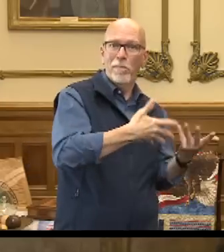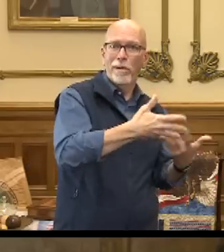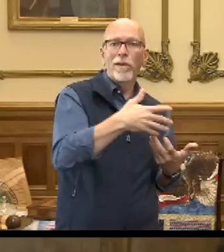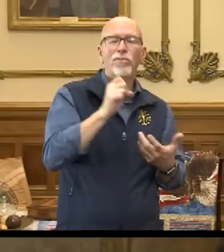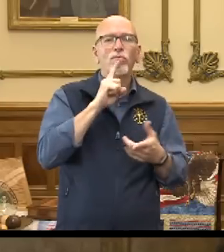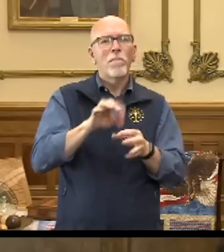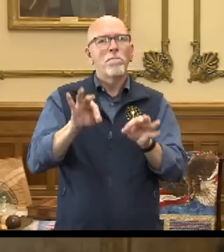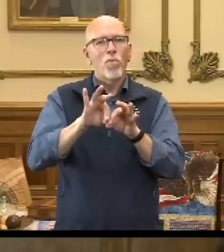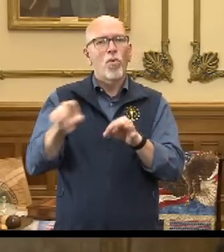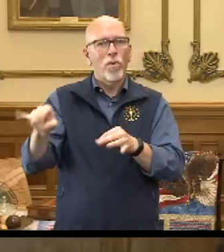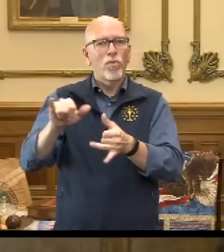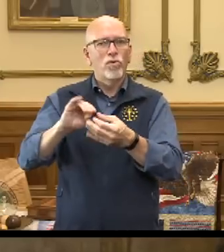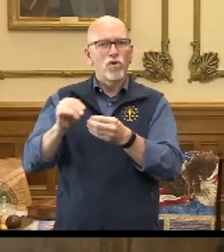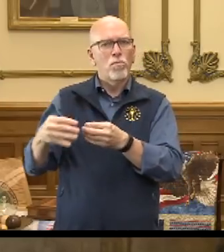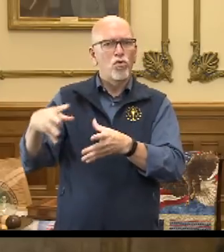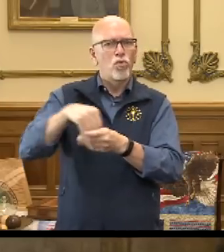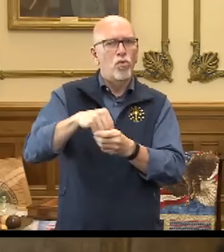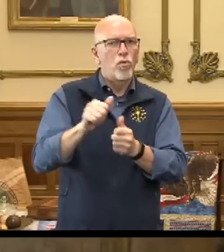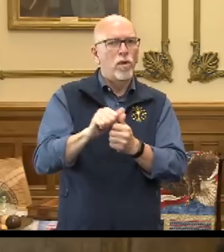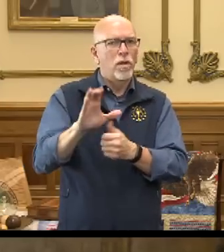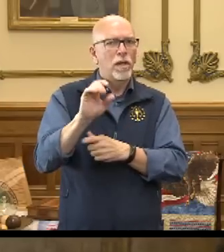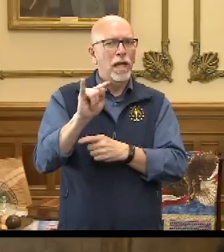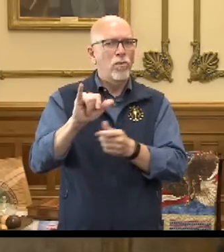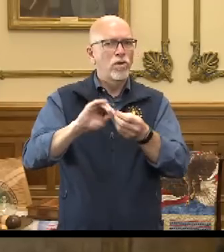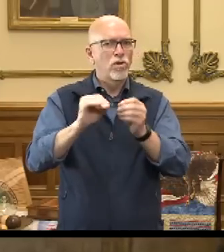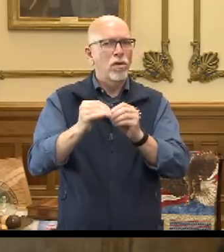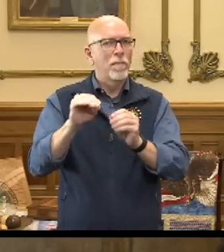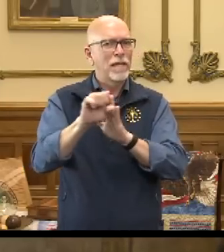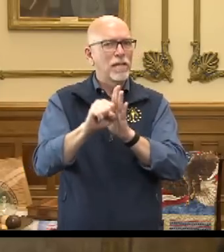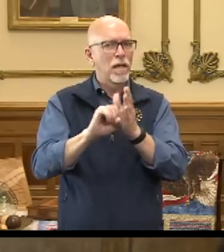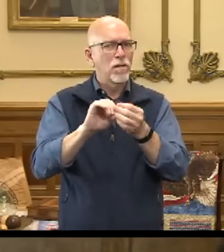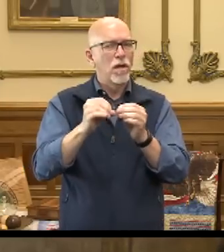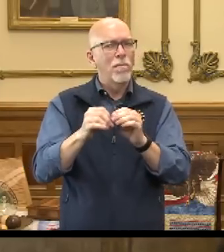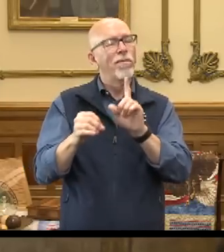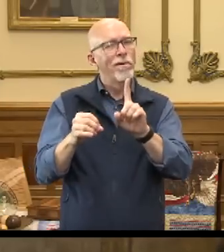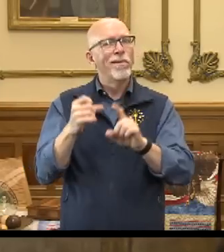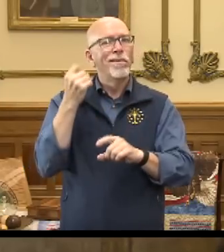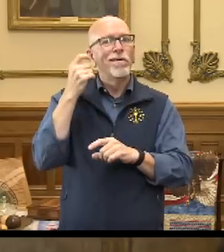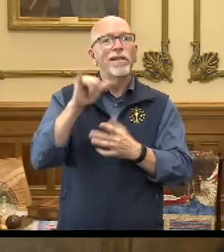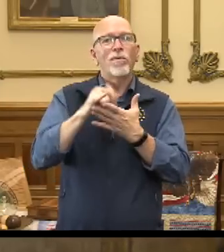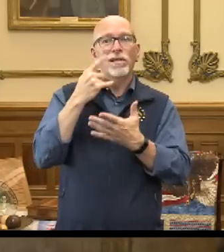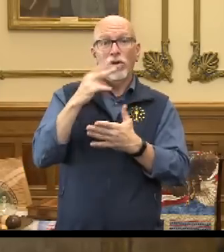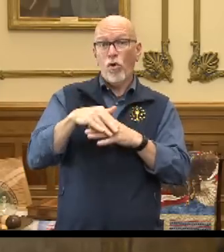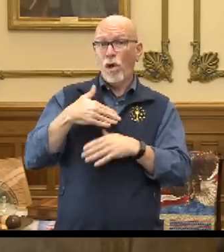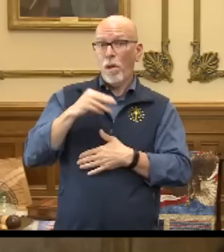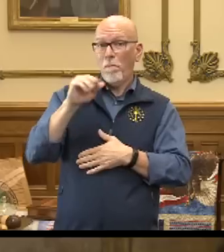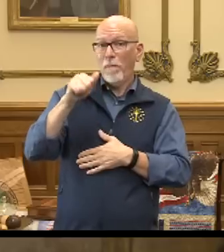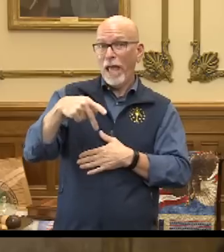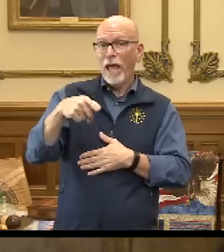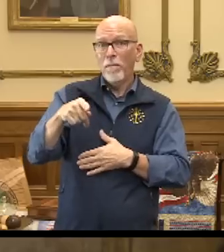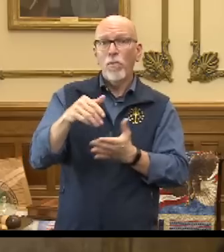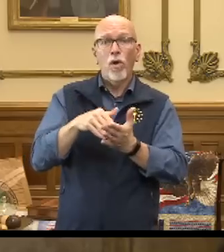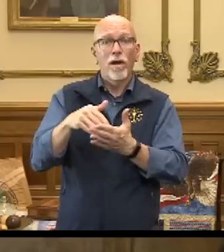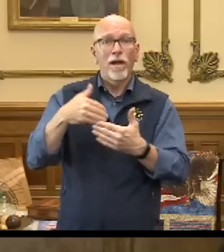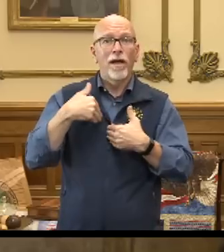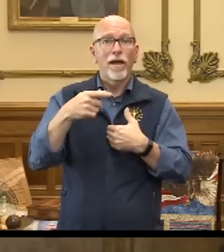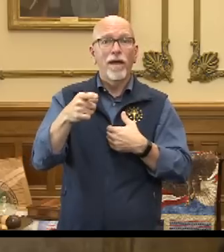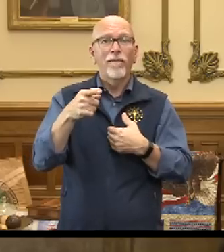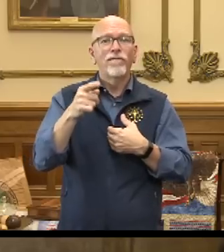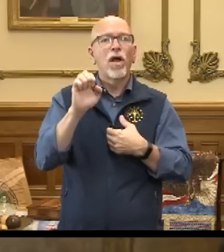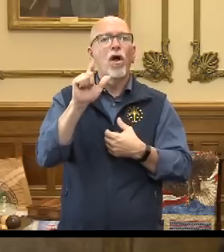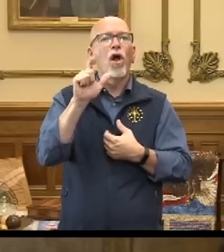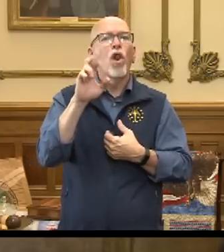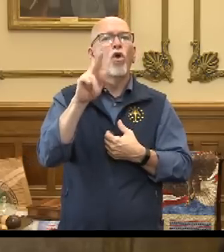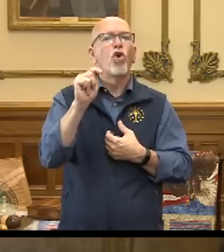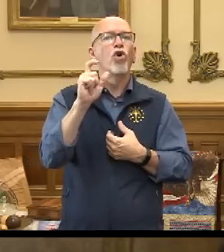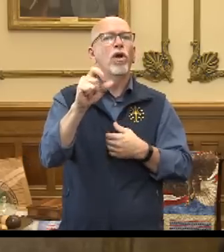those numbers are included with the county numbers and with the state numbers. But that's why you'll see on our map oftentimes that there's actually a little alert